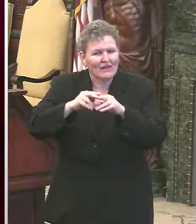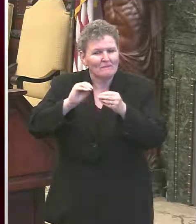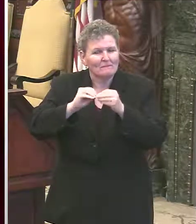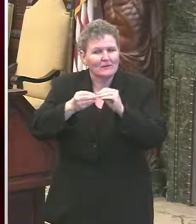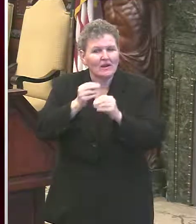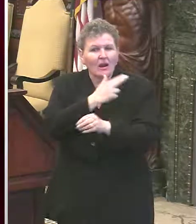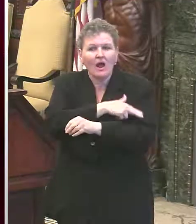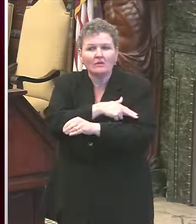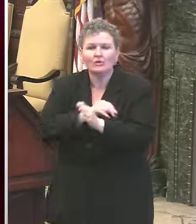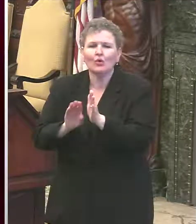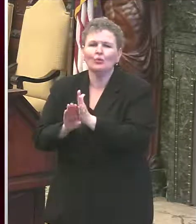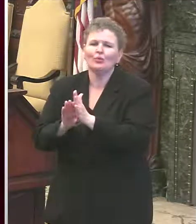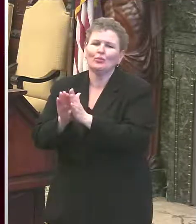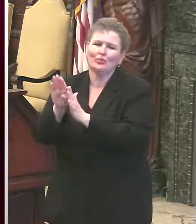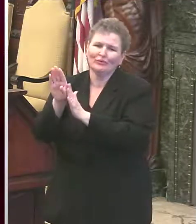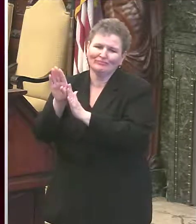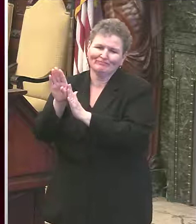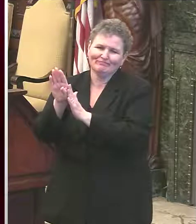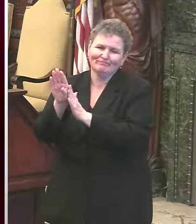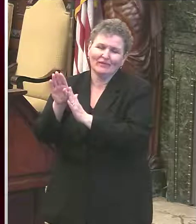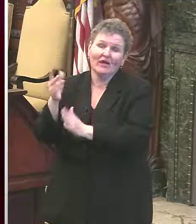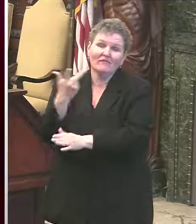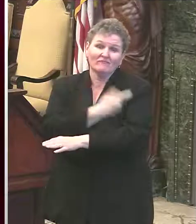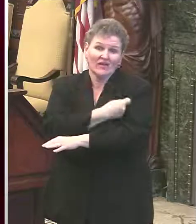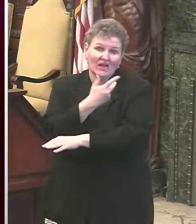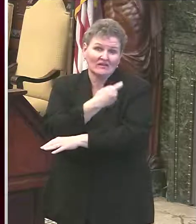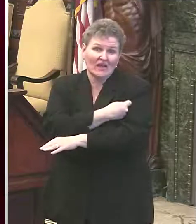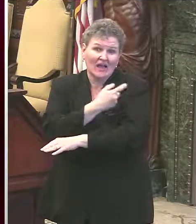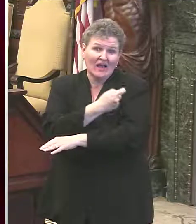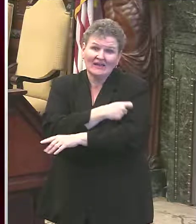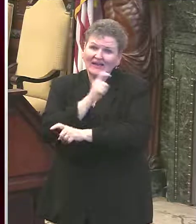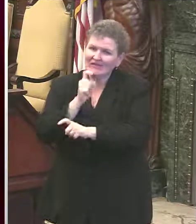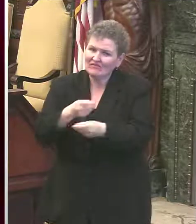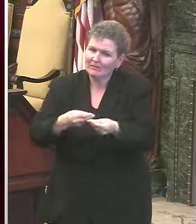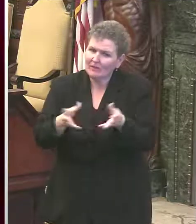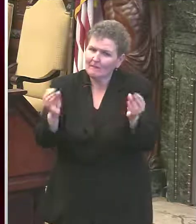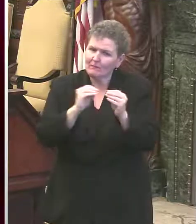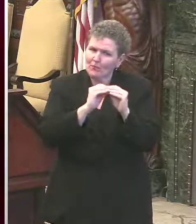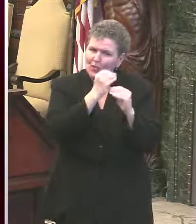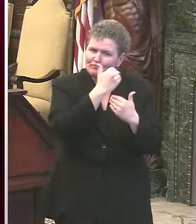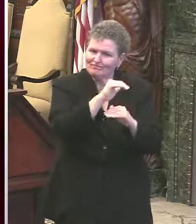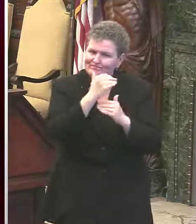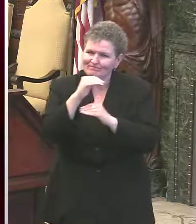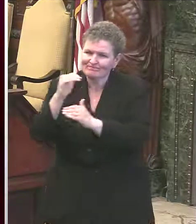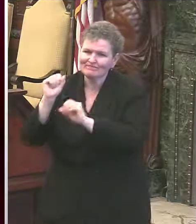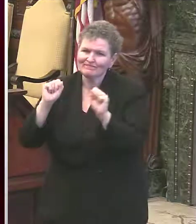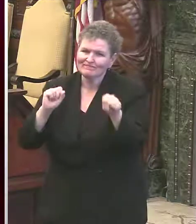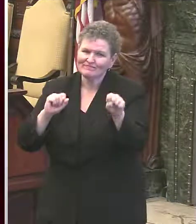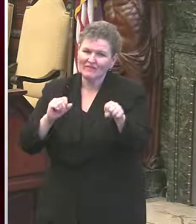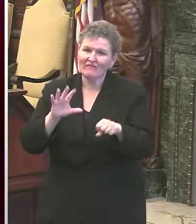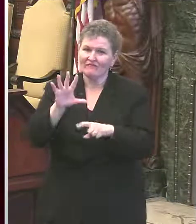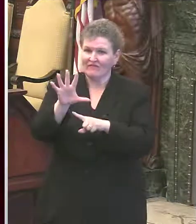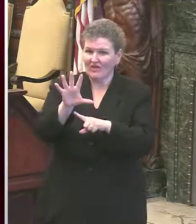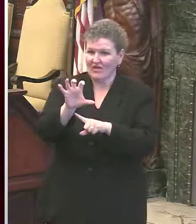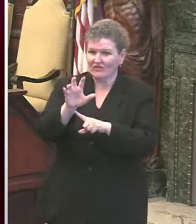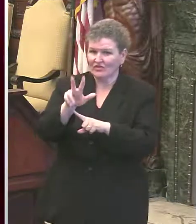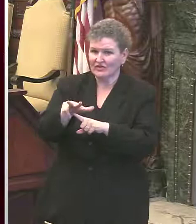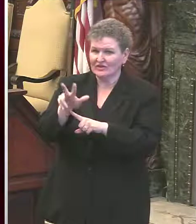cautious until our vaccination rates are higher. Here are the numbers. Since this time yesterday, we've identified